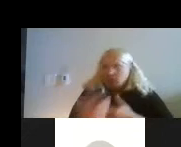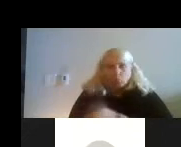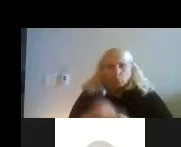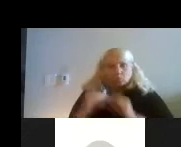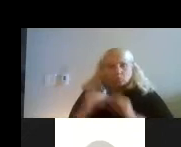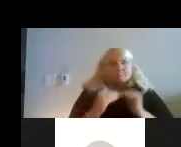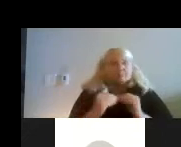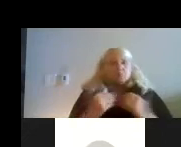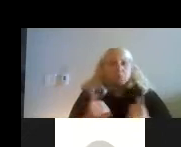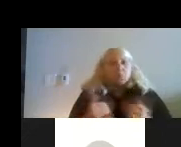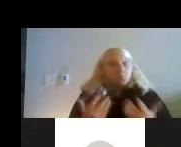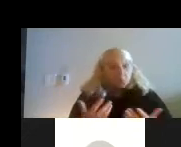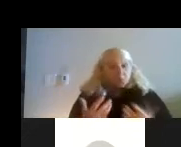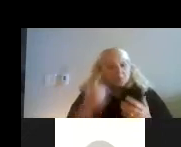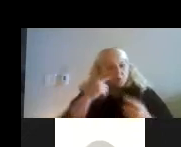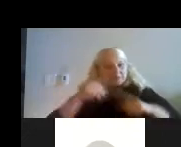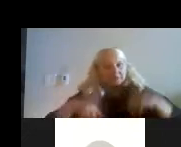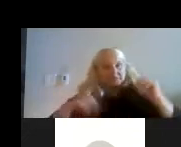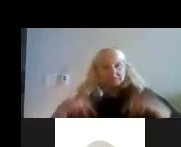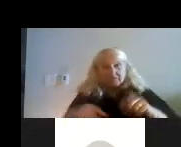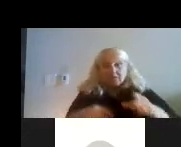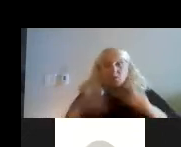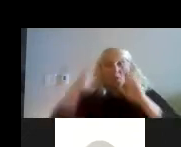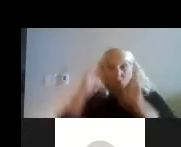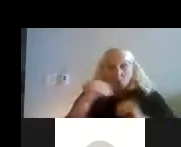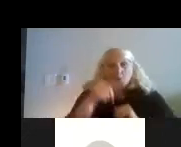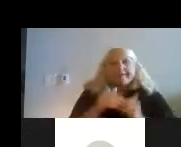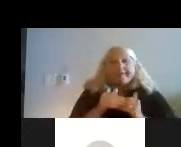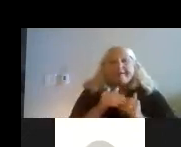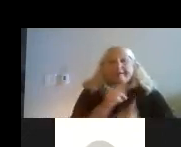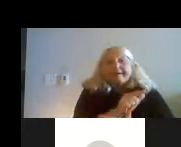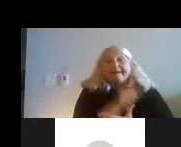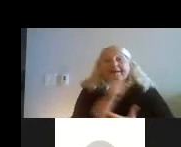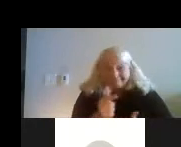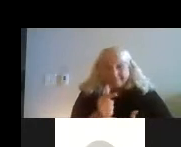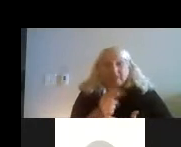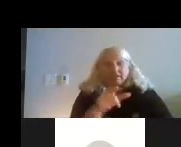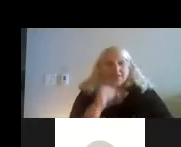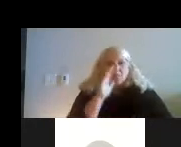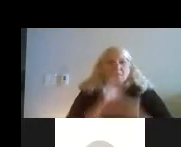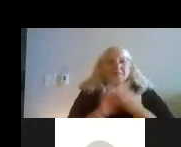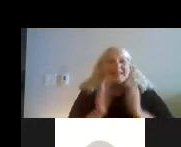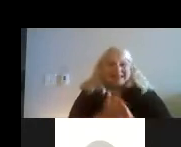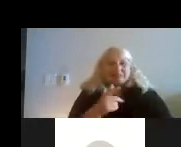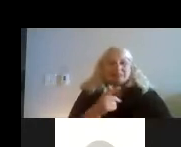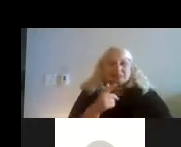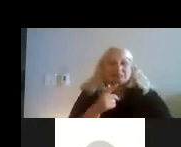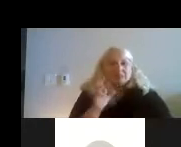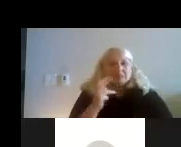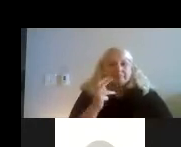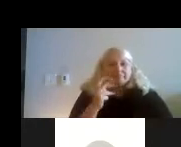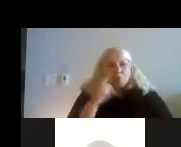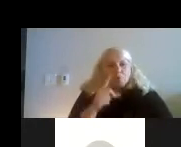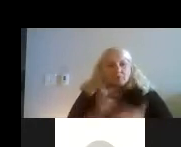step of hopefully reconciliation, and hopefully not performative reconciliation. And what